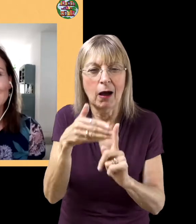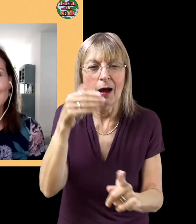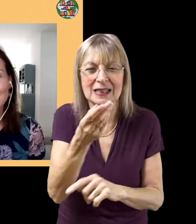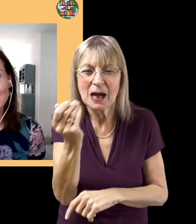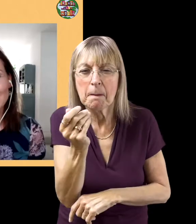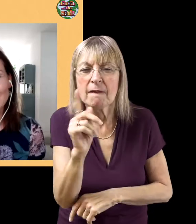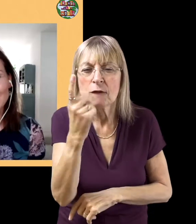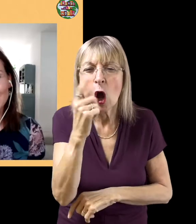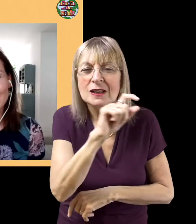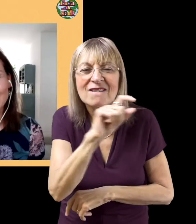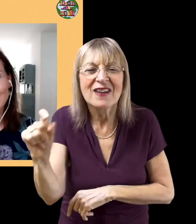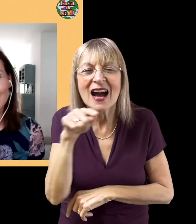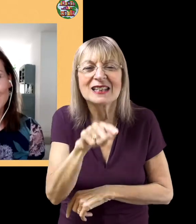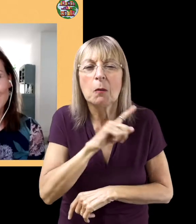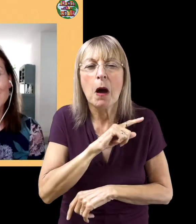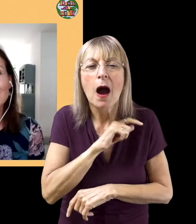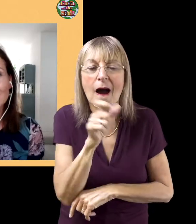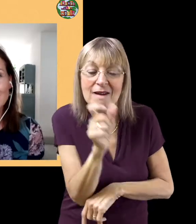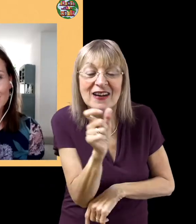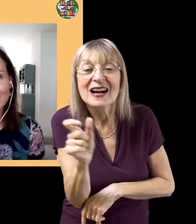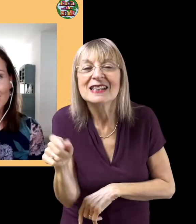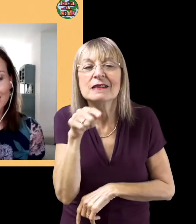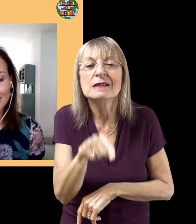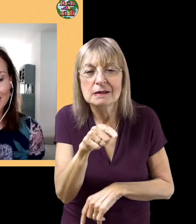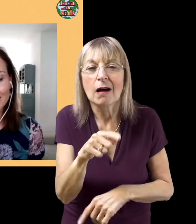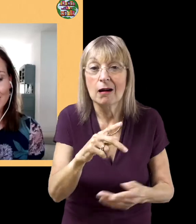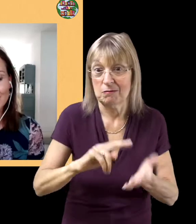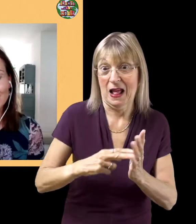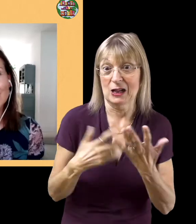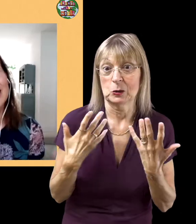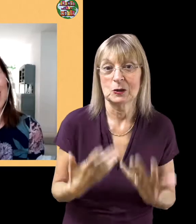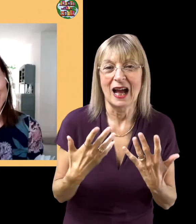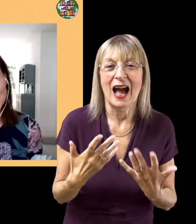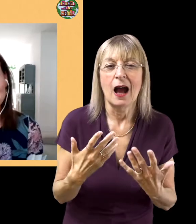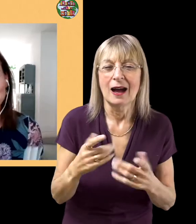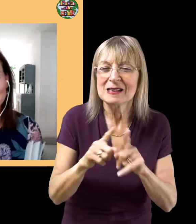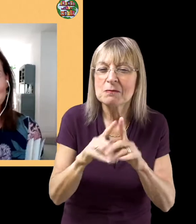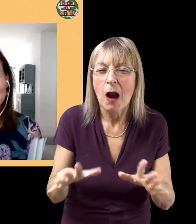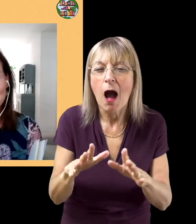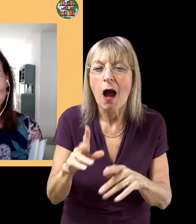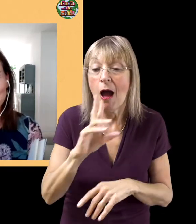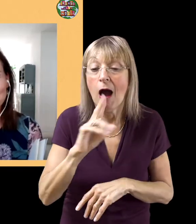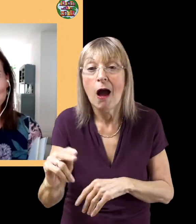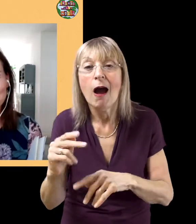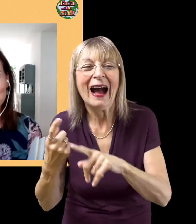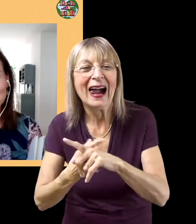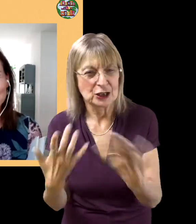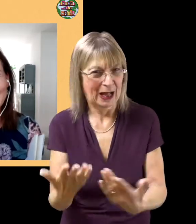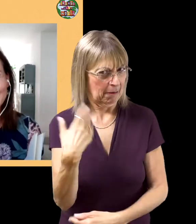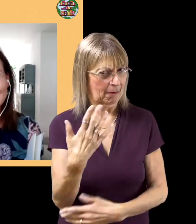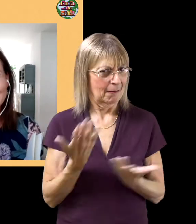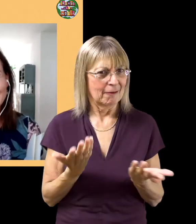a few, even like that first phrase, because the first phrase in English is, this is the plan for today. Yeah. And it sounds a little bit similar.